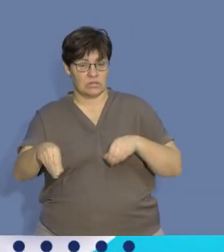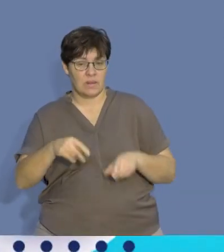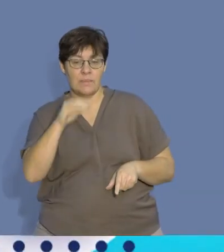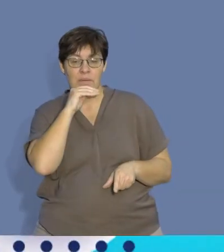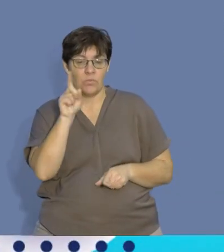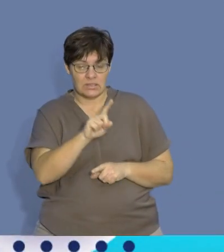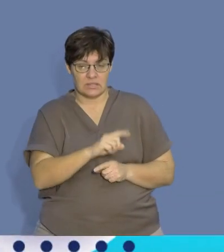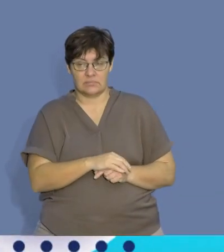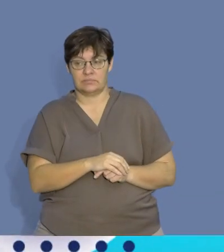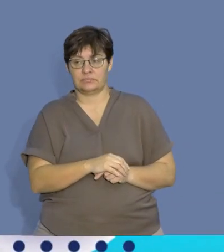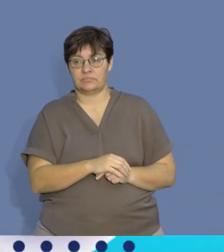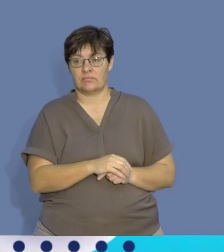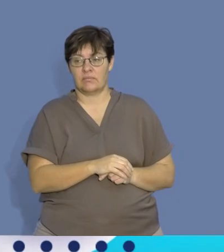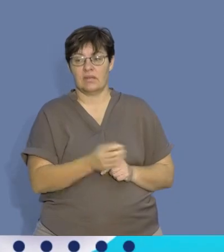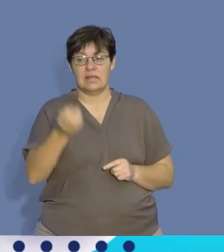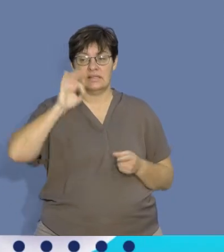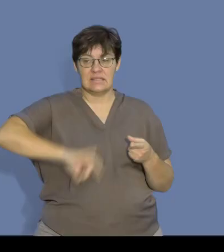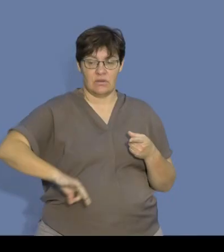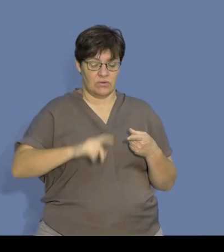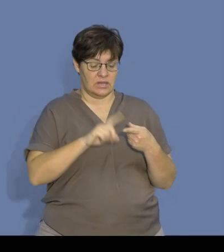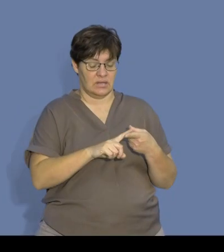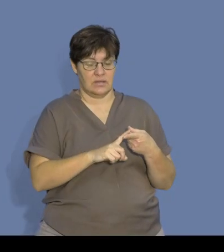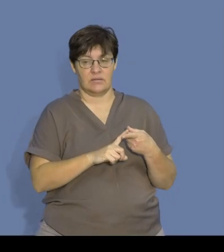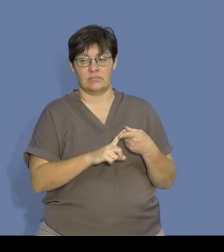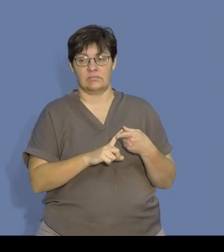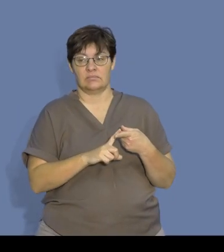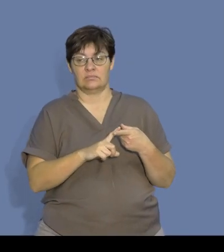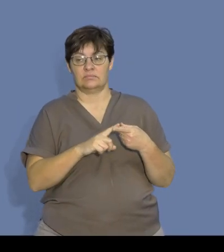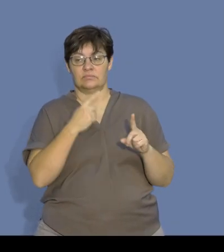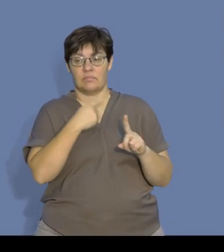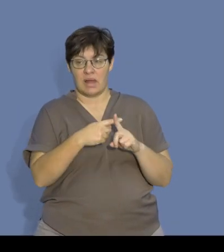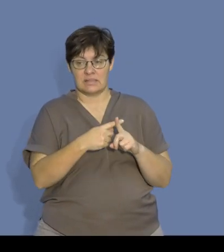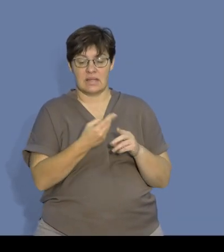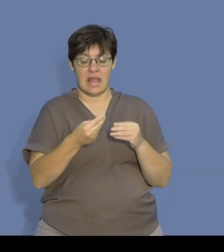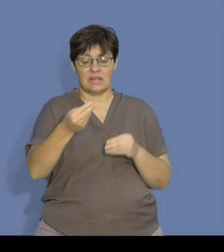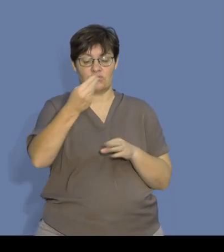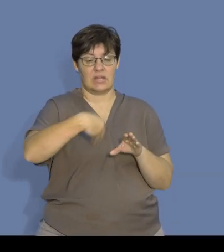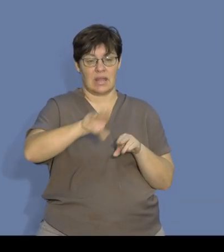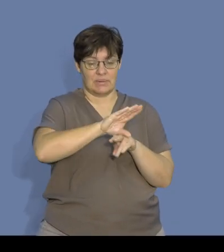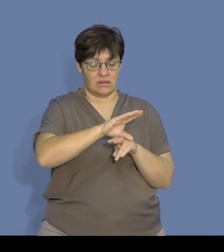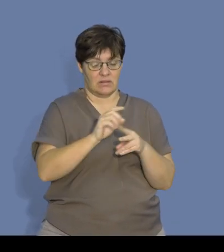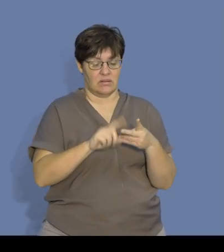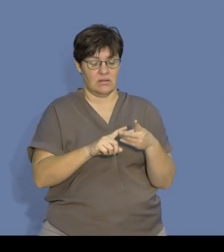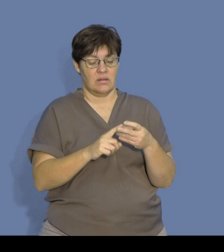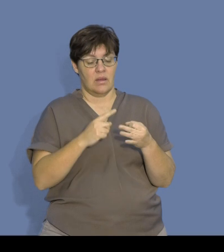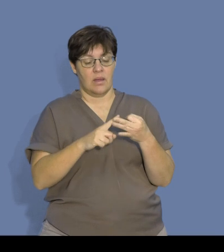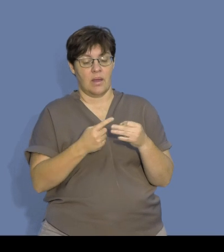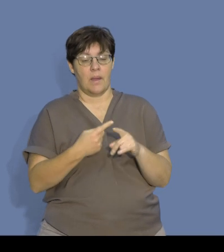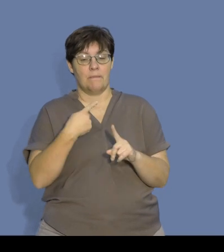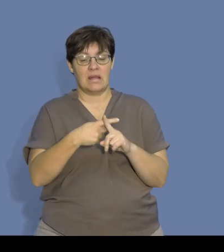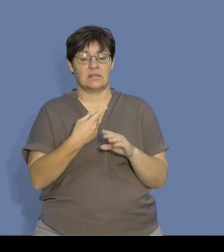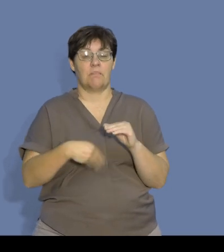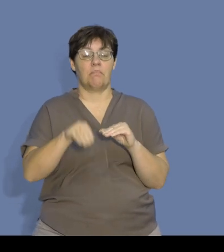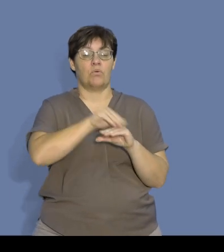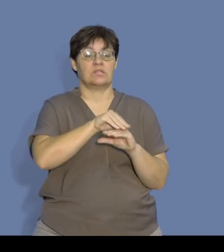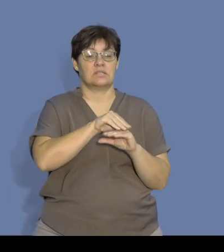distribution is simply the sum of salary, right, plus interest on capital,